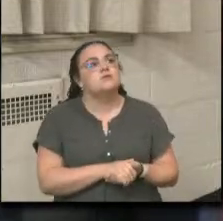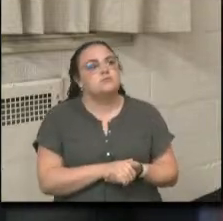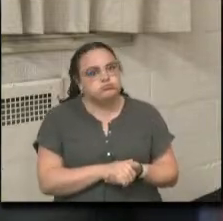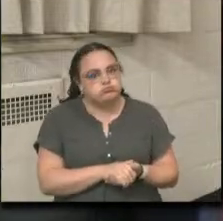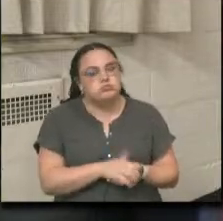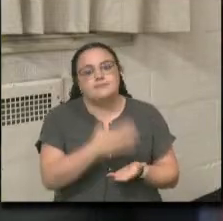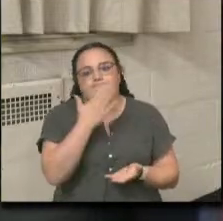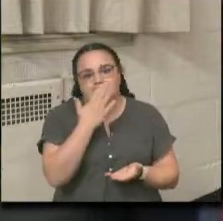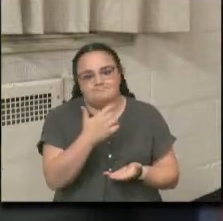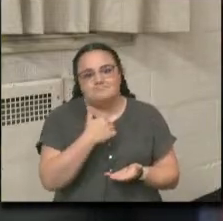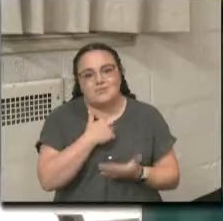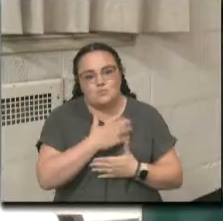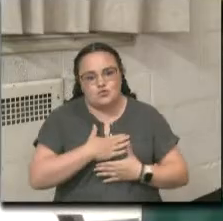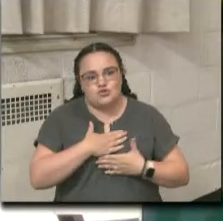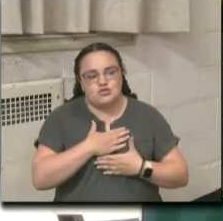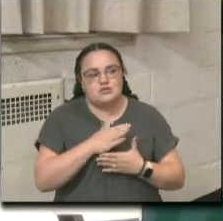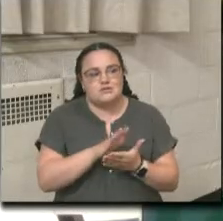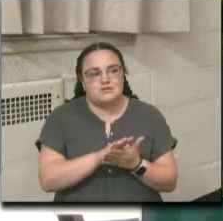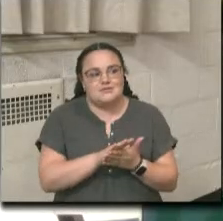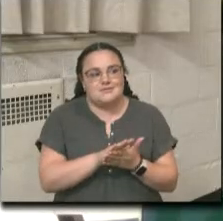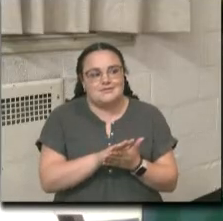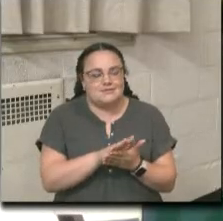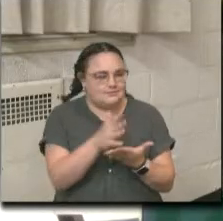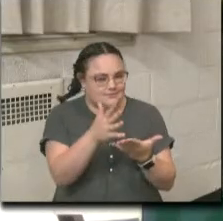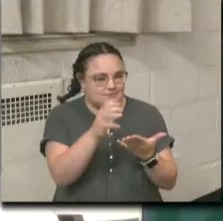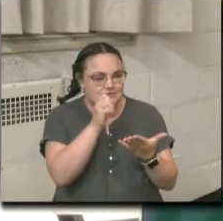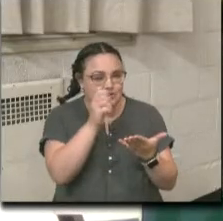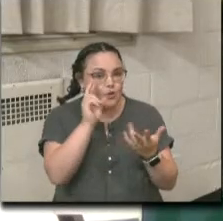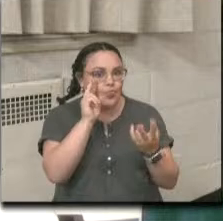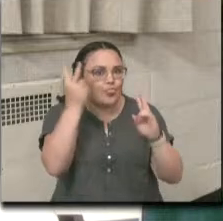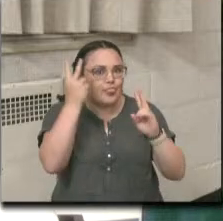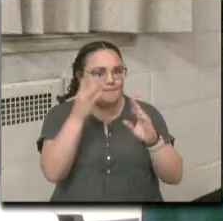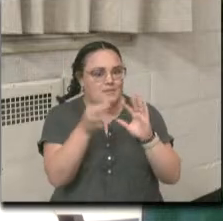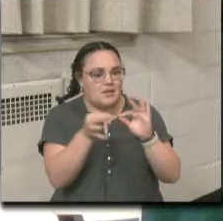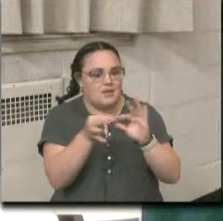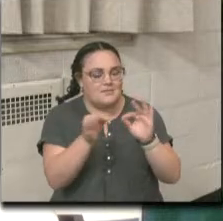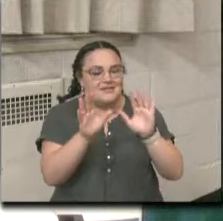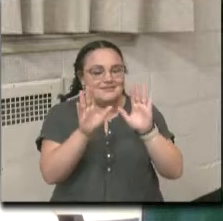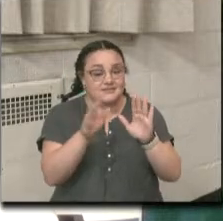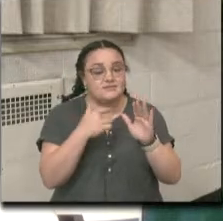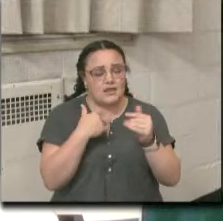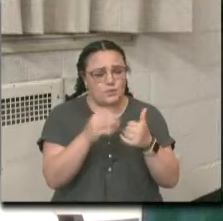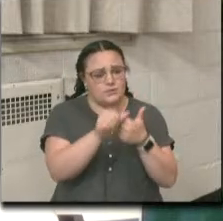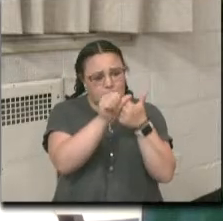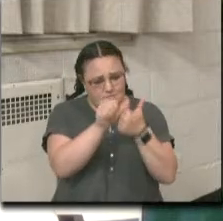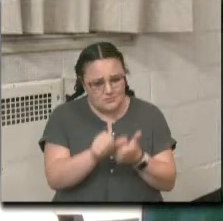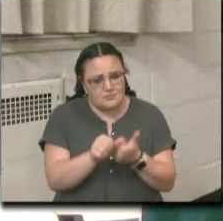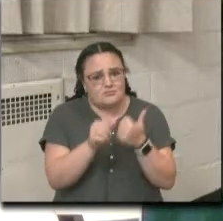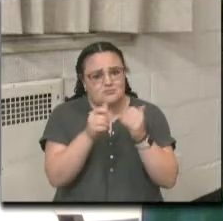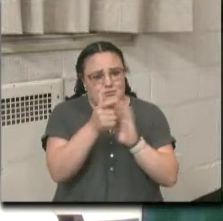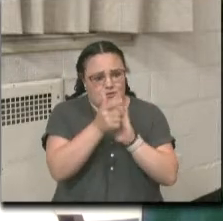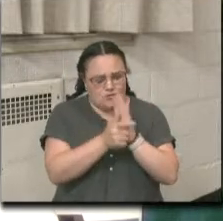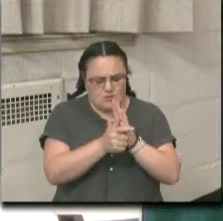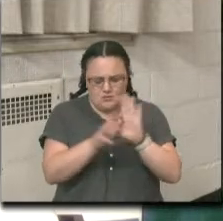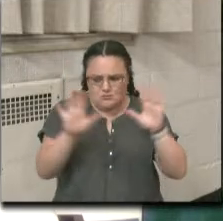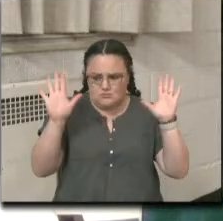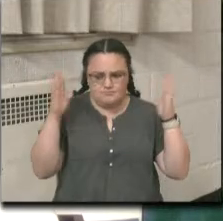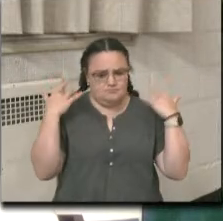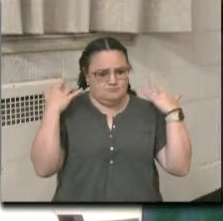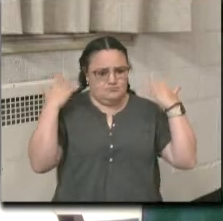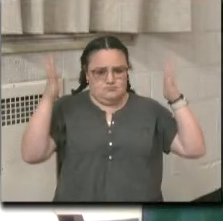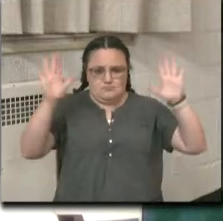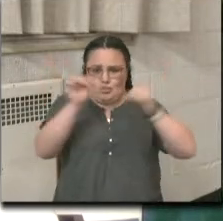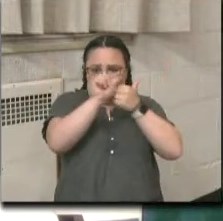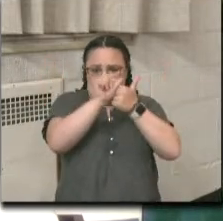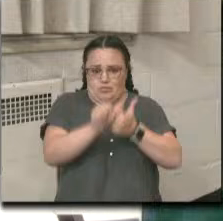that. Don't mishear me. Don't misunderstand. I am here to comply with the law, absolutely and hands down. My